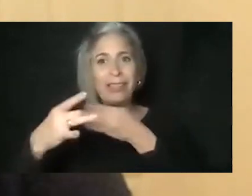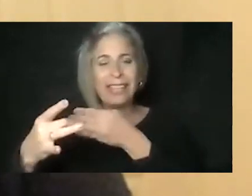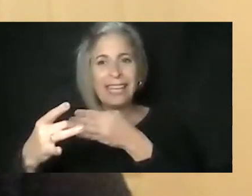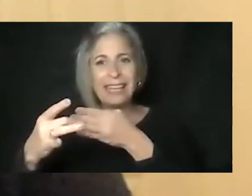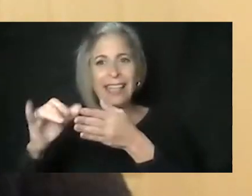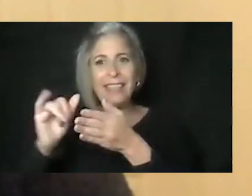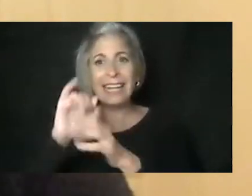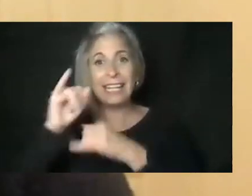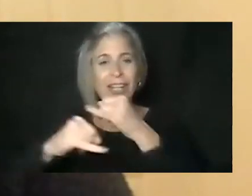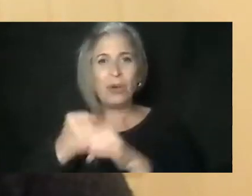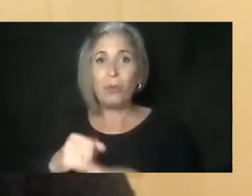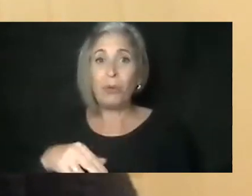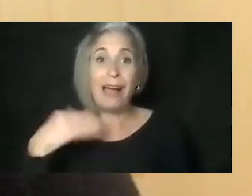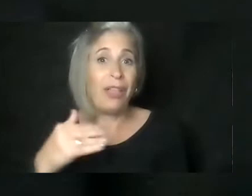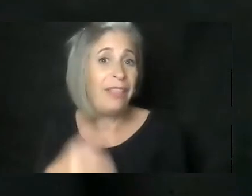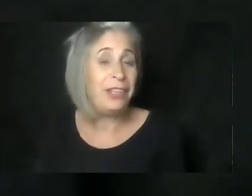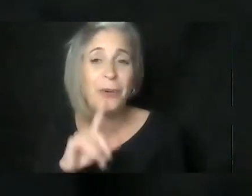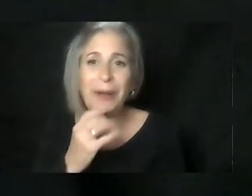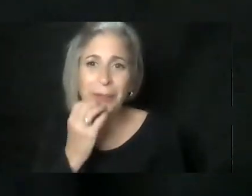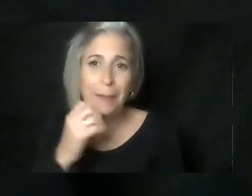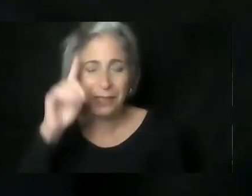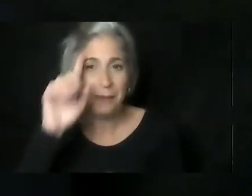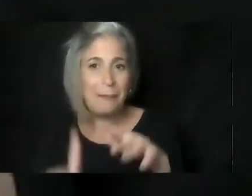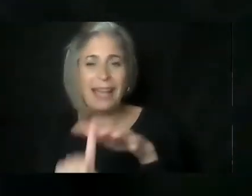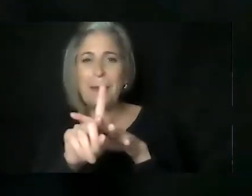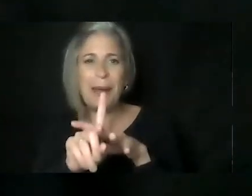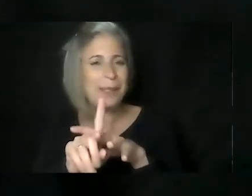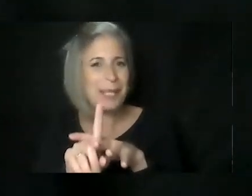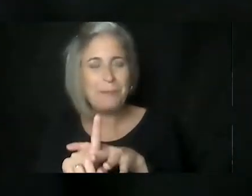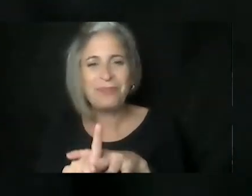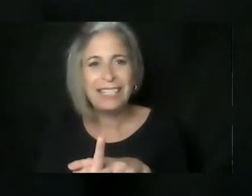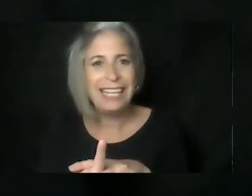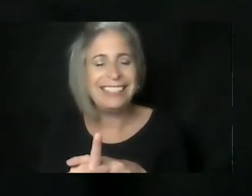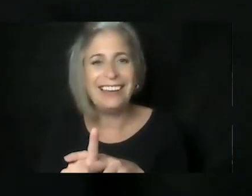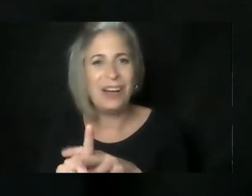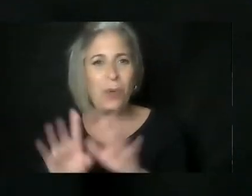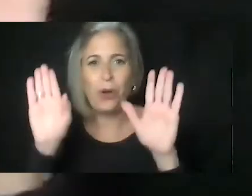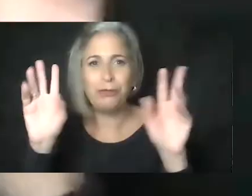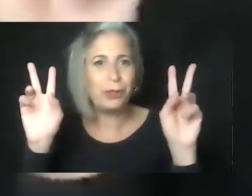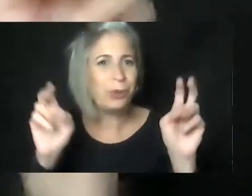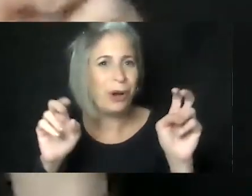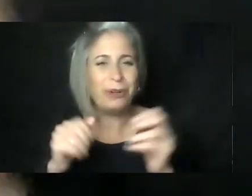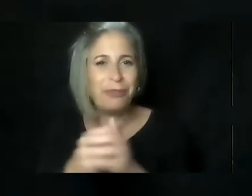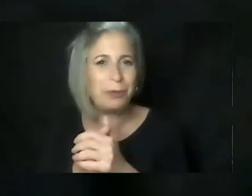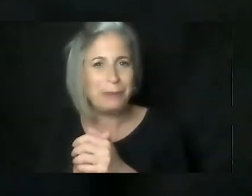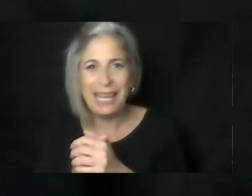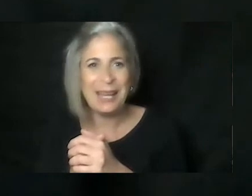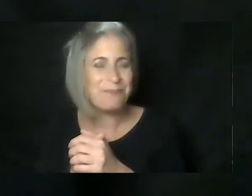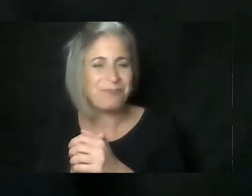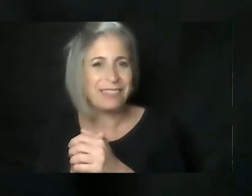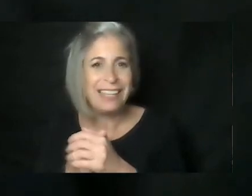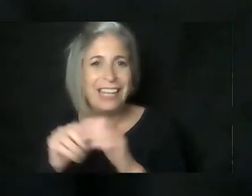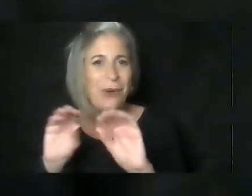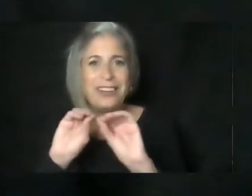across internationally. Wow. And you know what comes to my mind that pops up is the wonderful quote from Crip